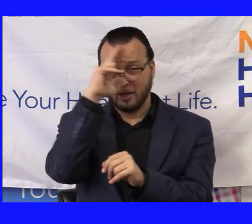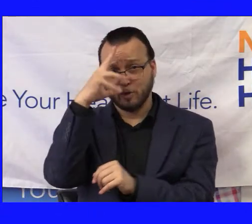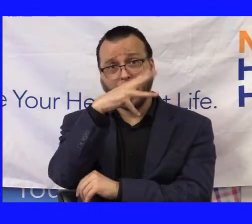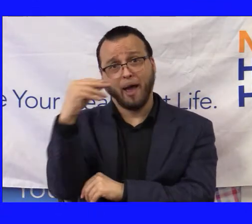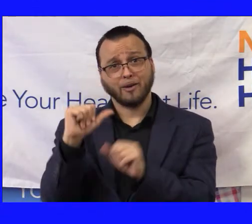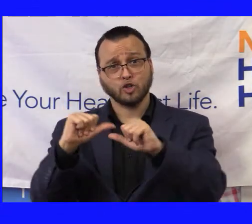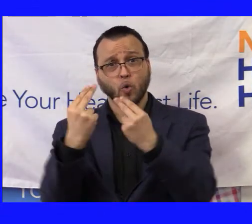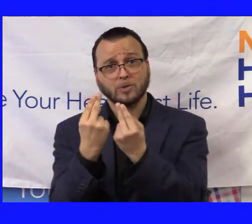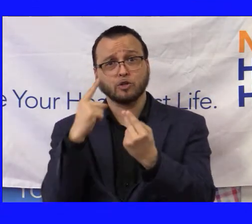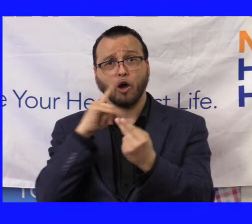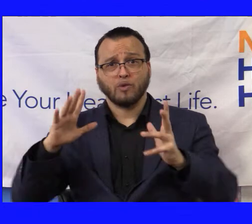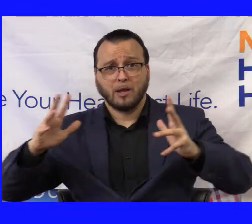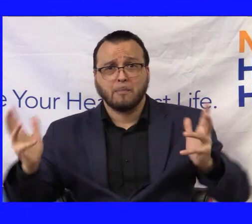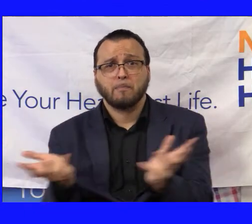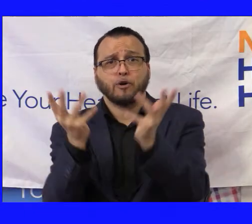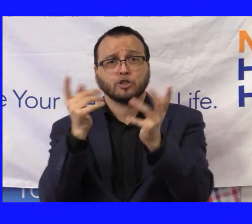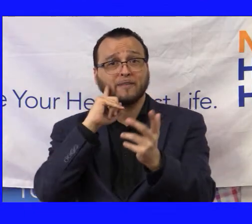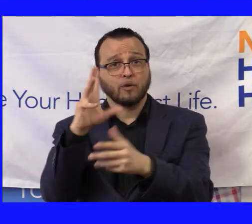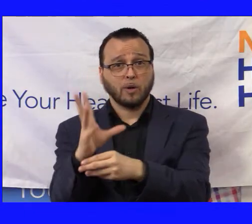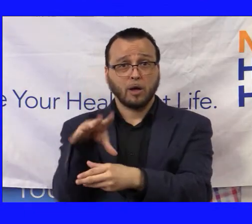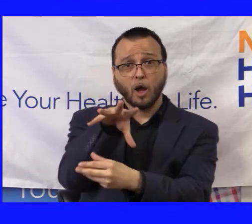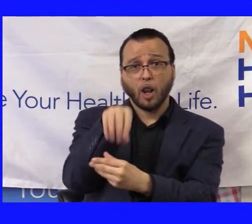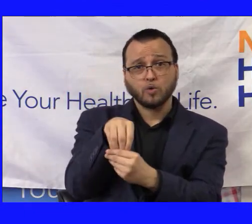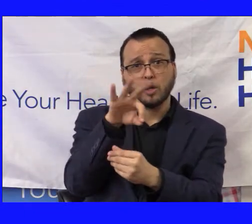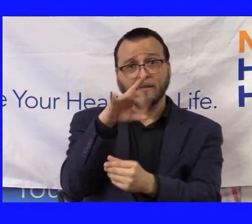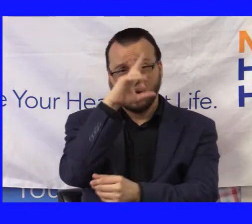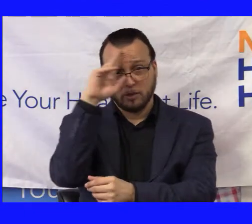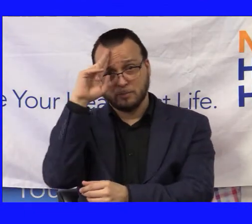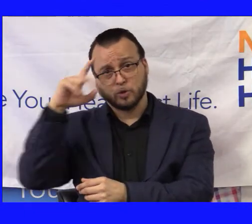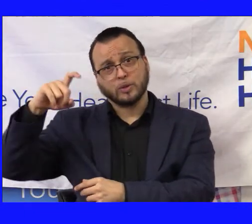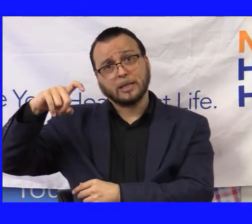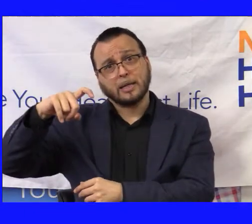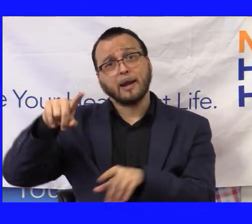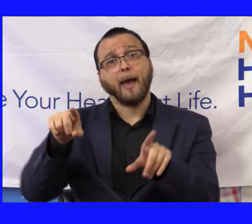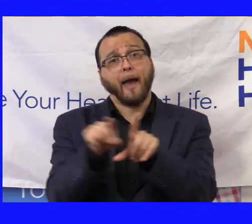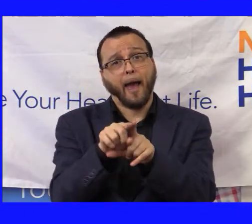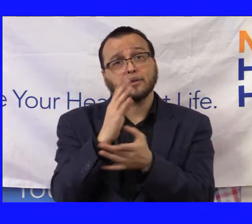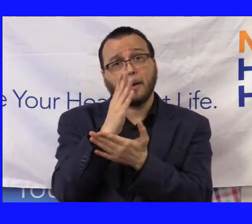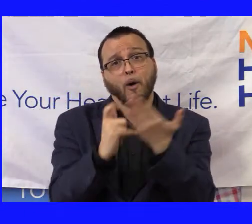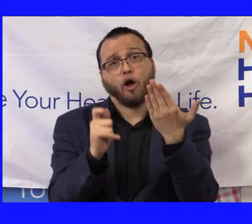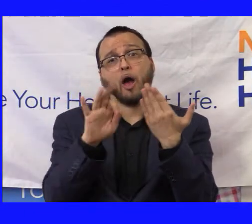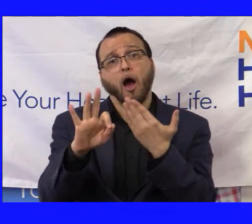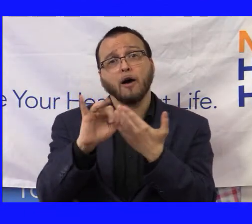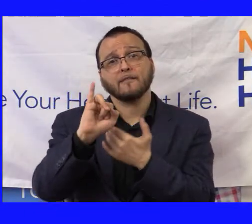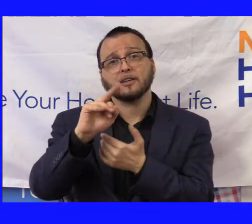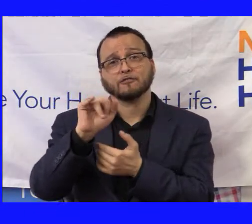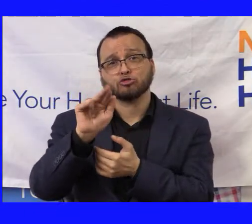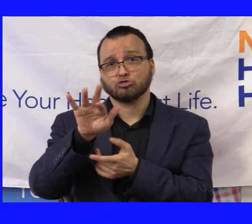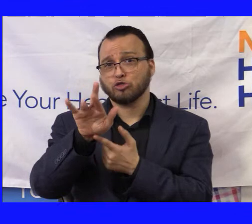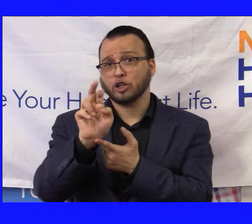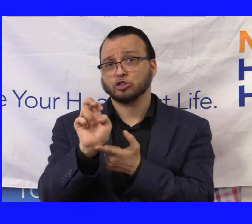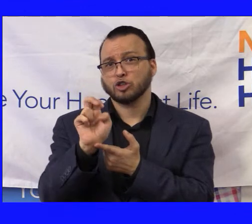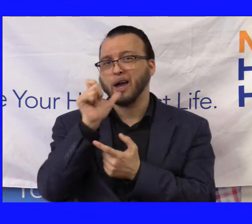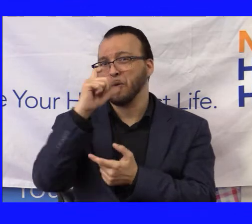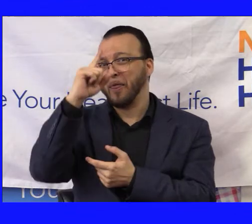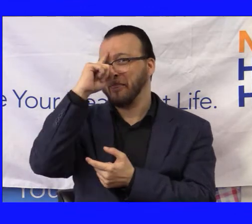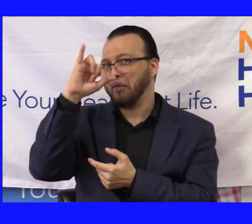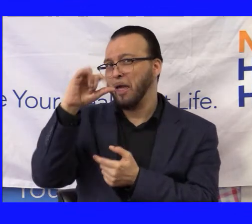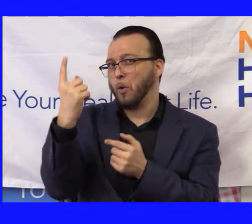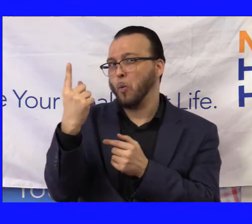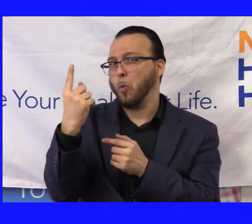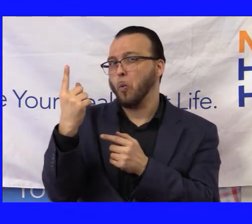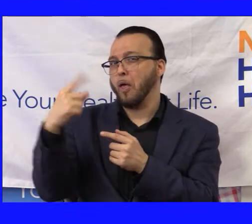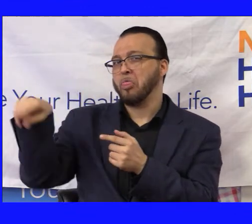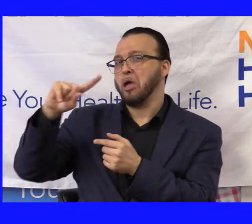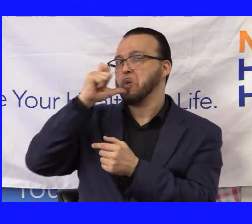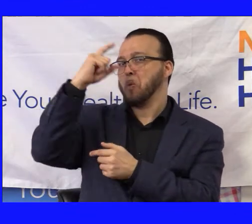really pushing for the inclusion of hospital needs as a component of infrastructure. And, I don't think that's a word game. I don't think